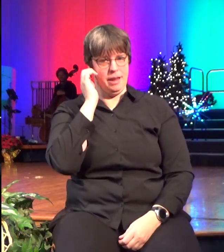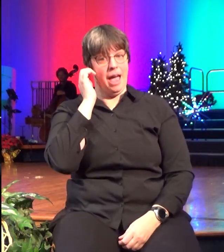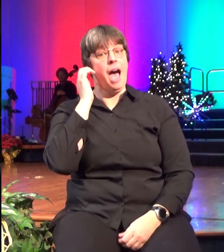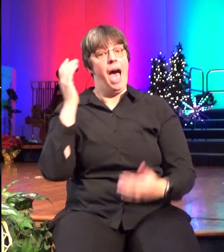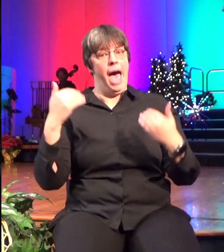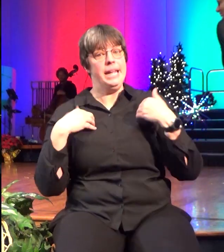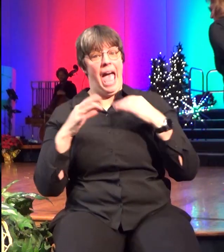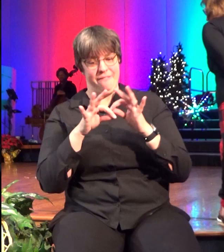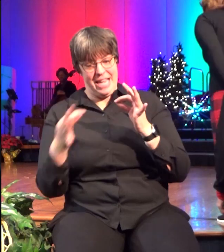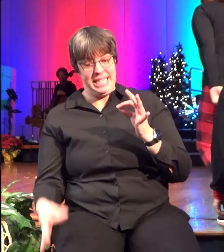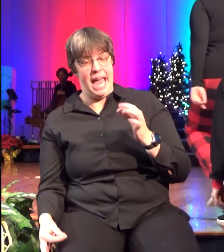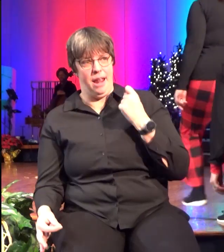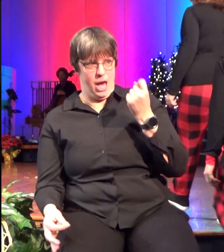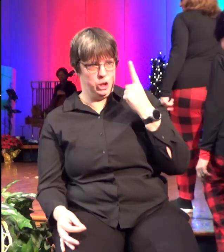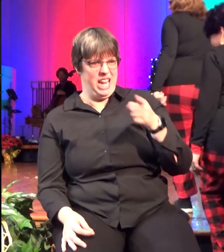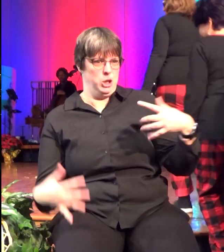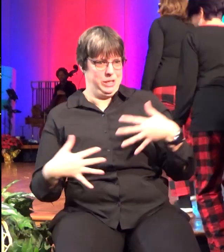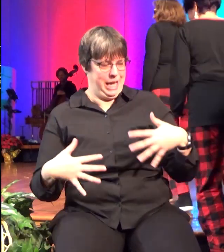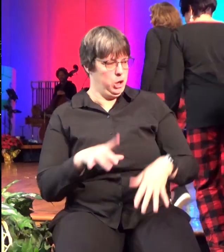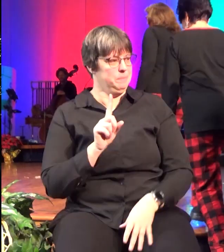so I understand your fear.